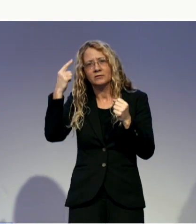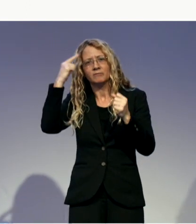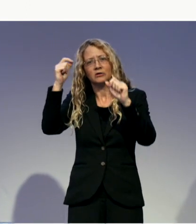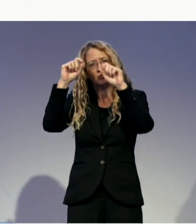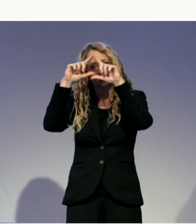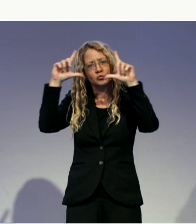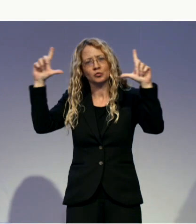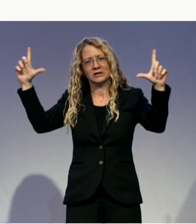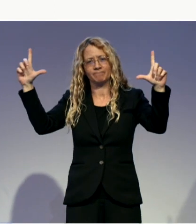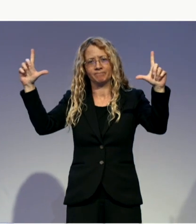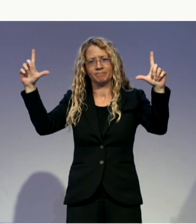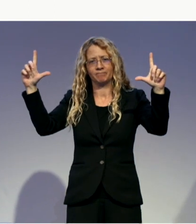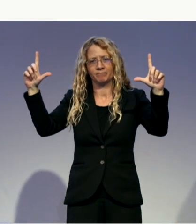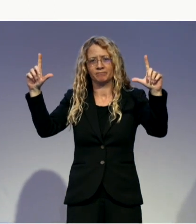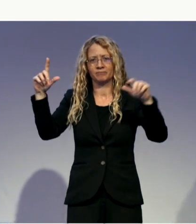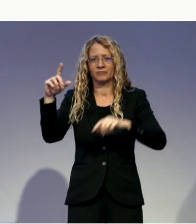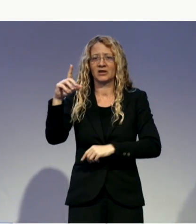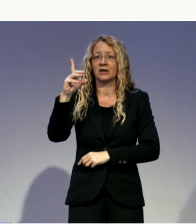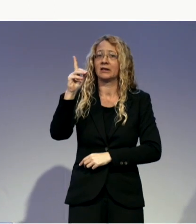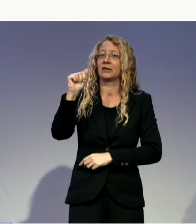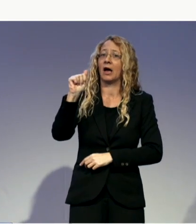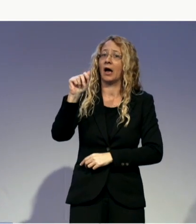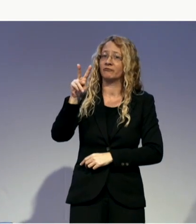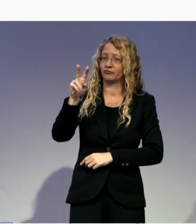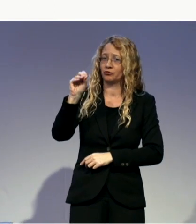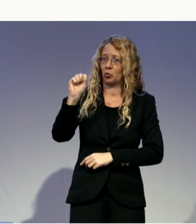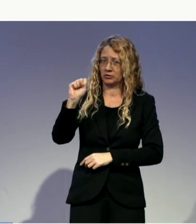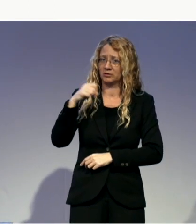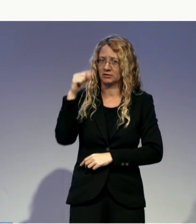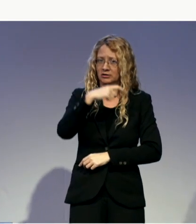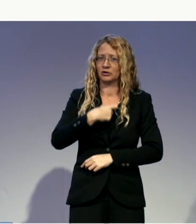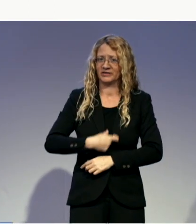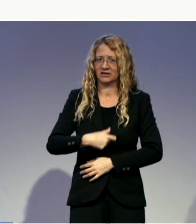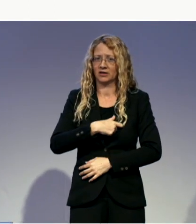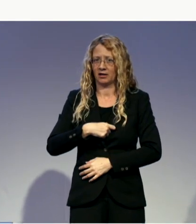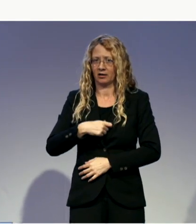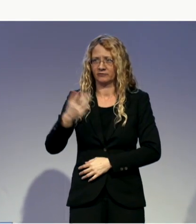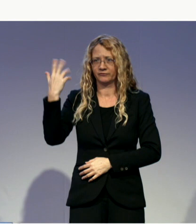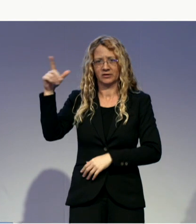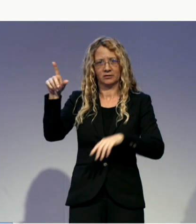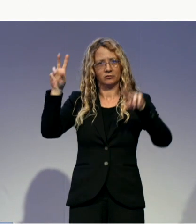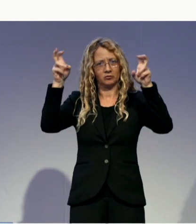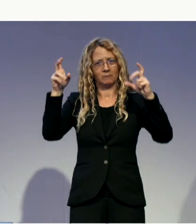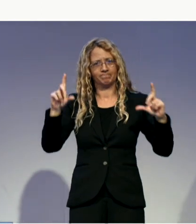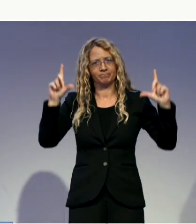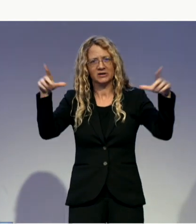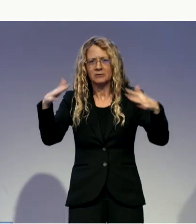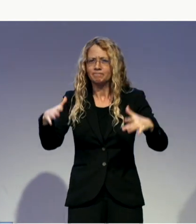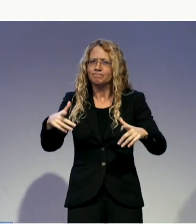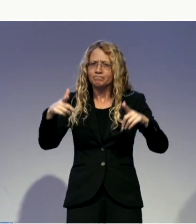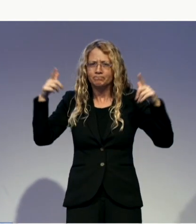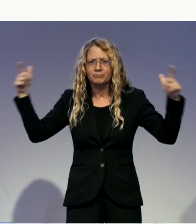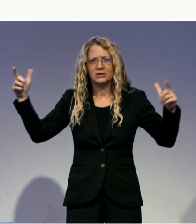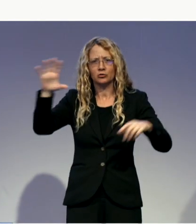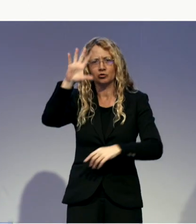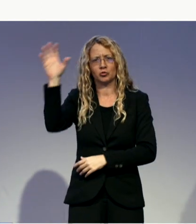and 500 CEOs around the world, in every country around the world, to put disability on their board agenda, make committed action, and